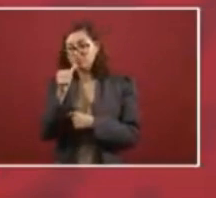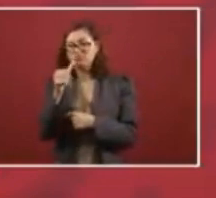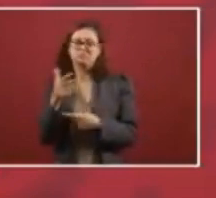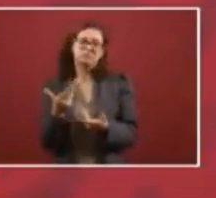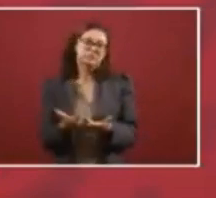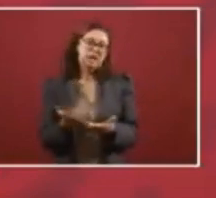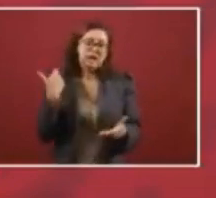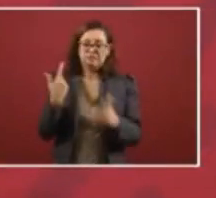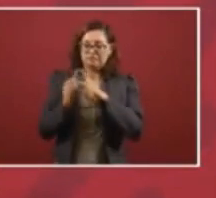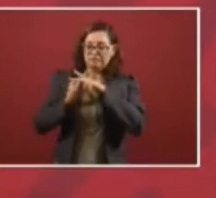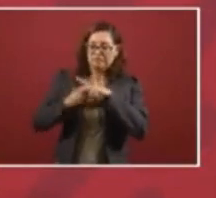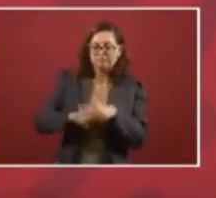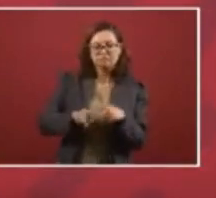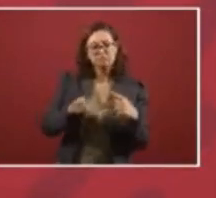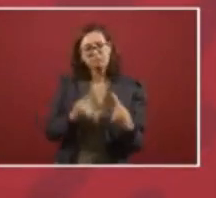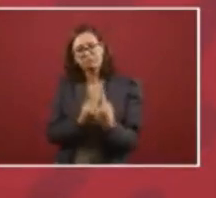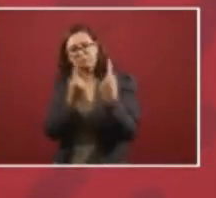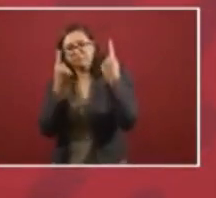this negotiation